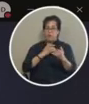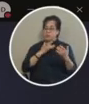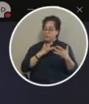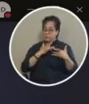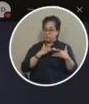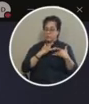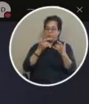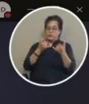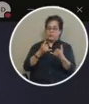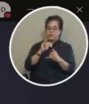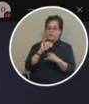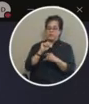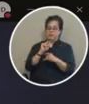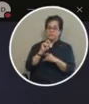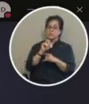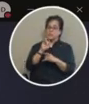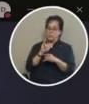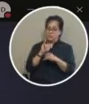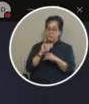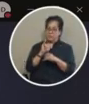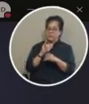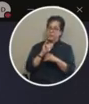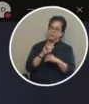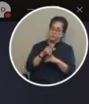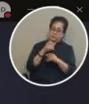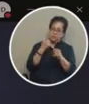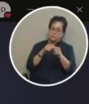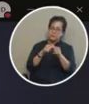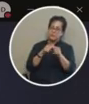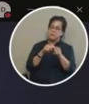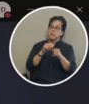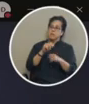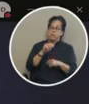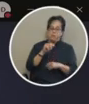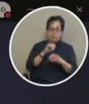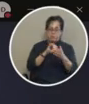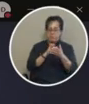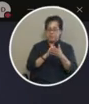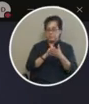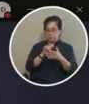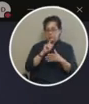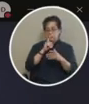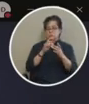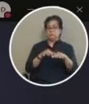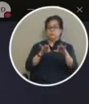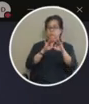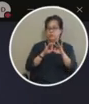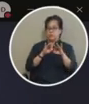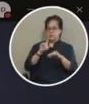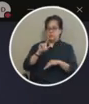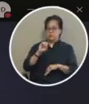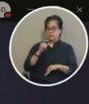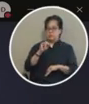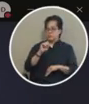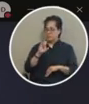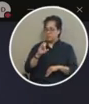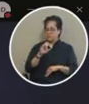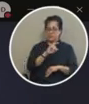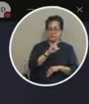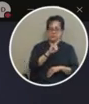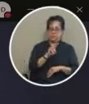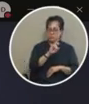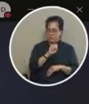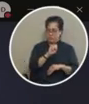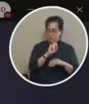current inventory. Remember, that's very important for just the logistics and warehousing on the U.S.